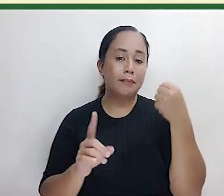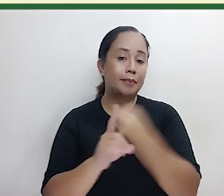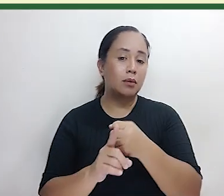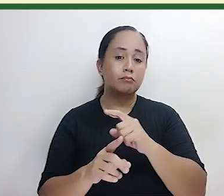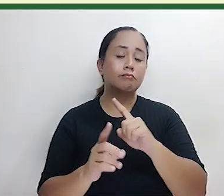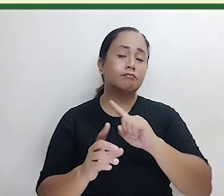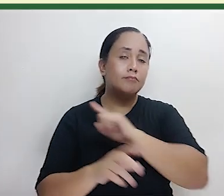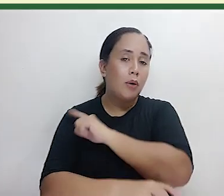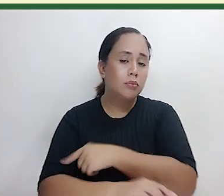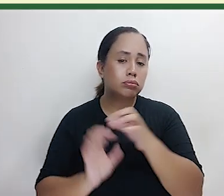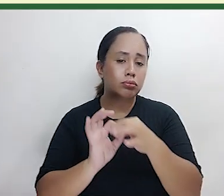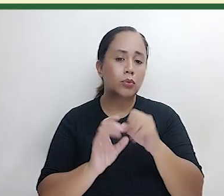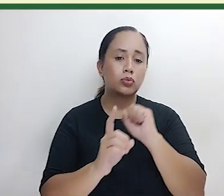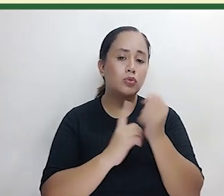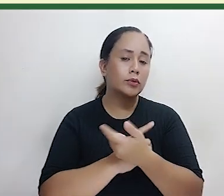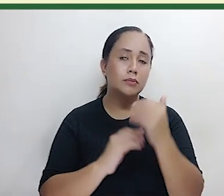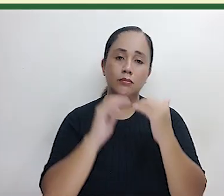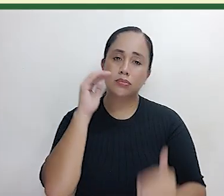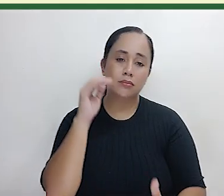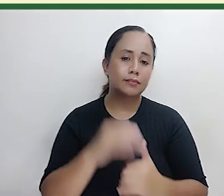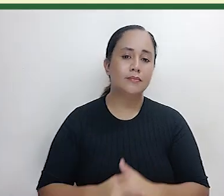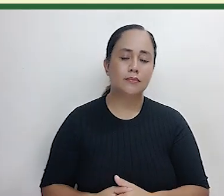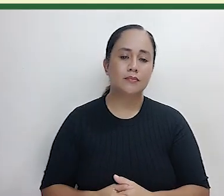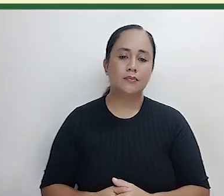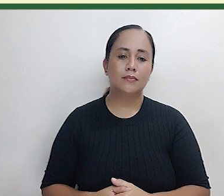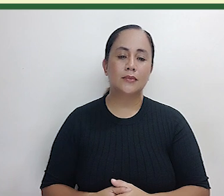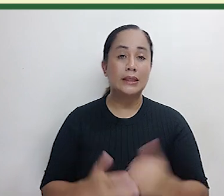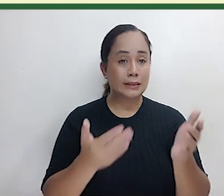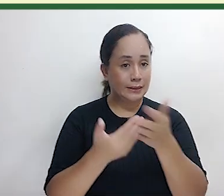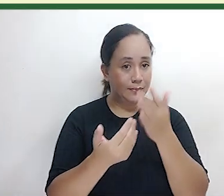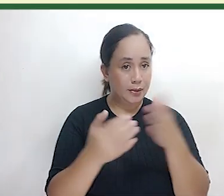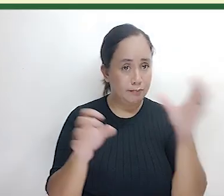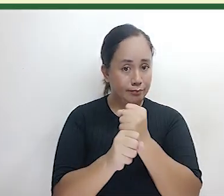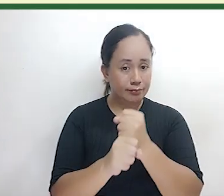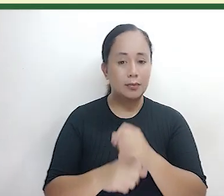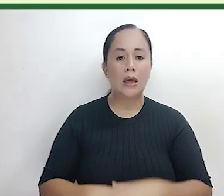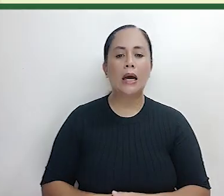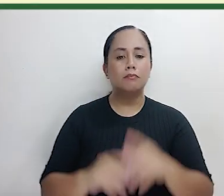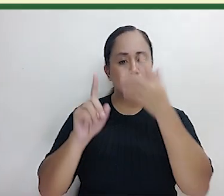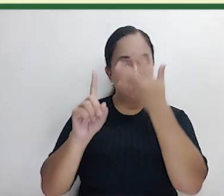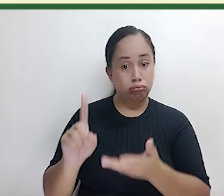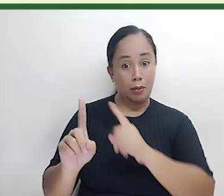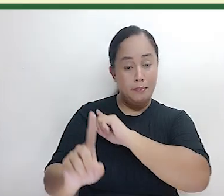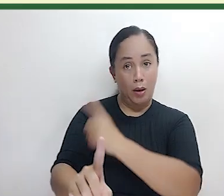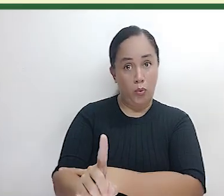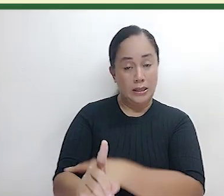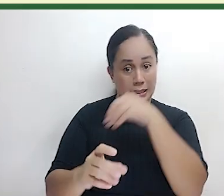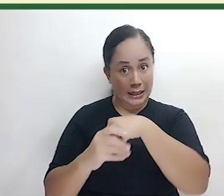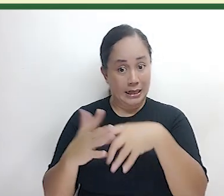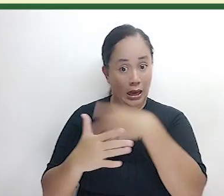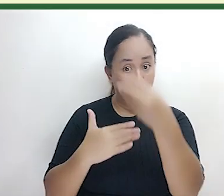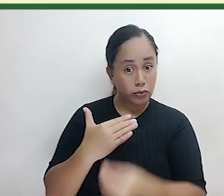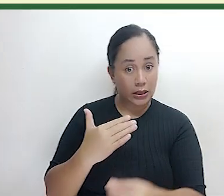the impact of power relations on social inequalities. To put simply, a person's